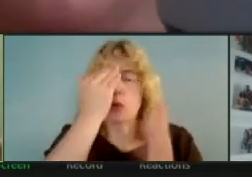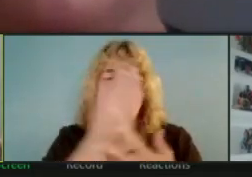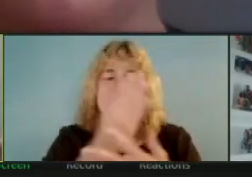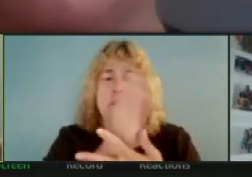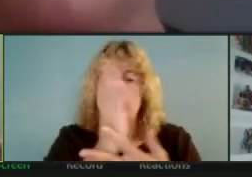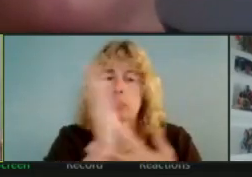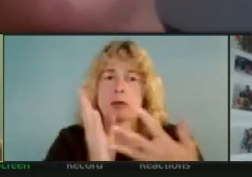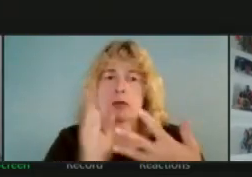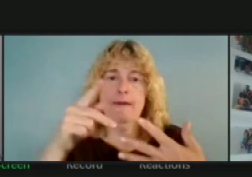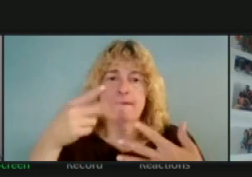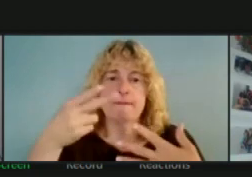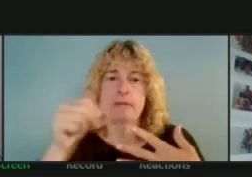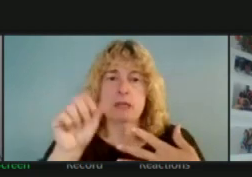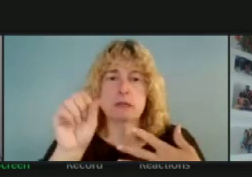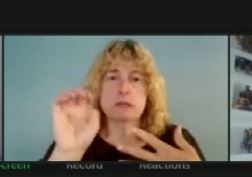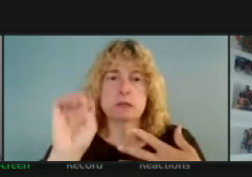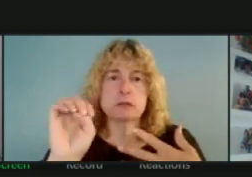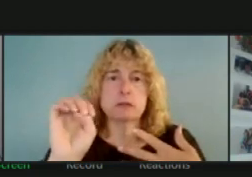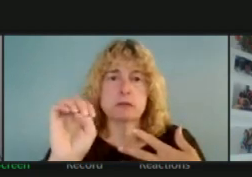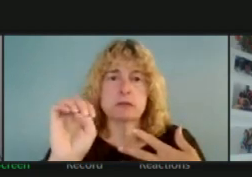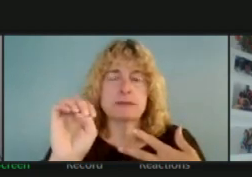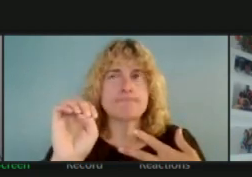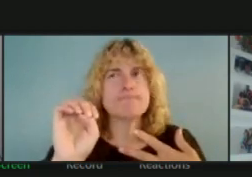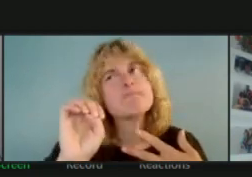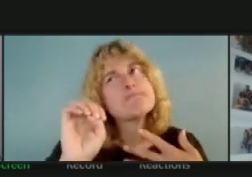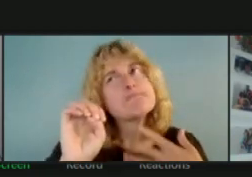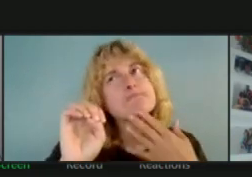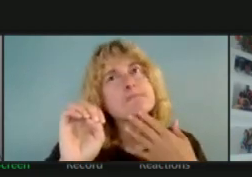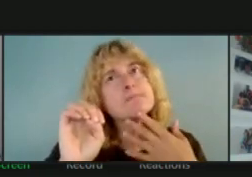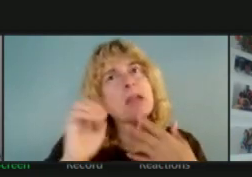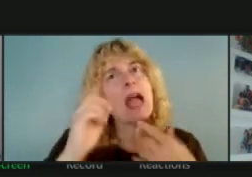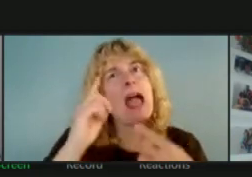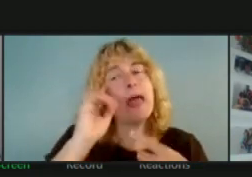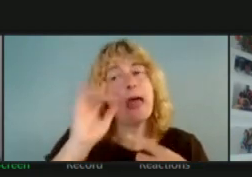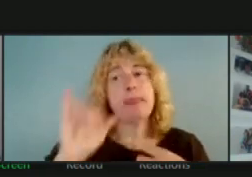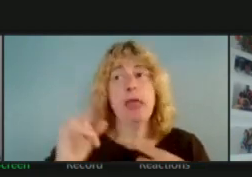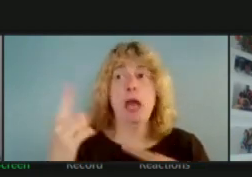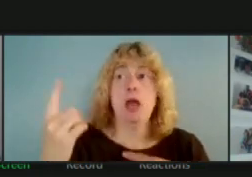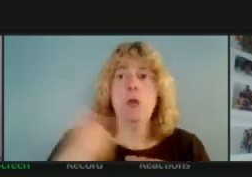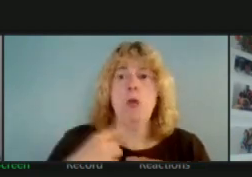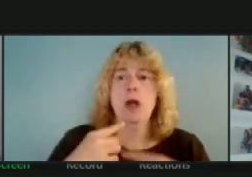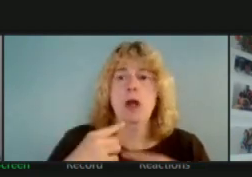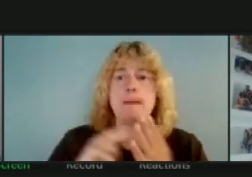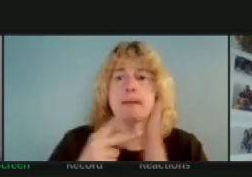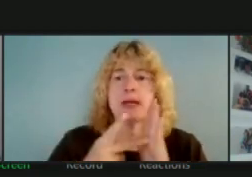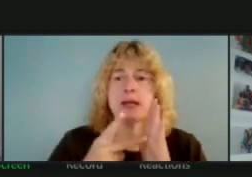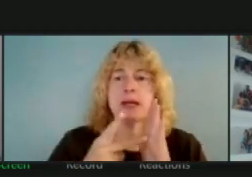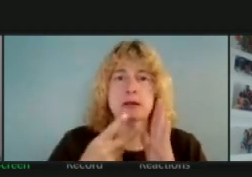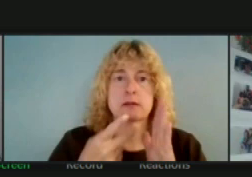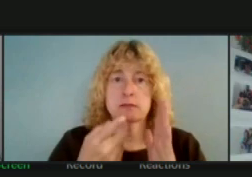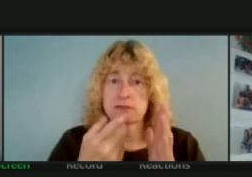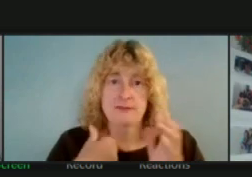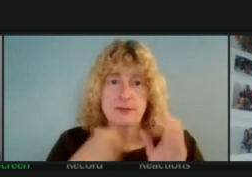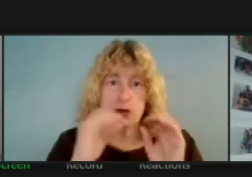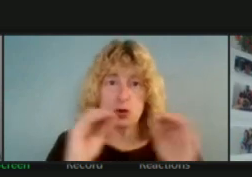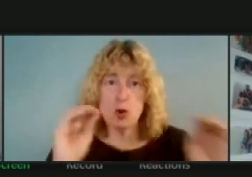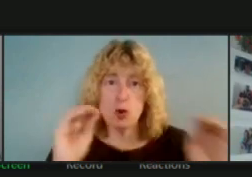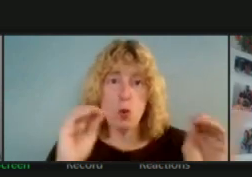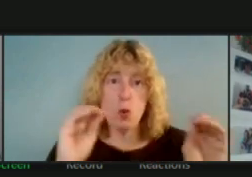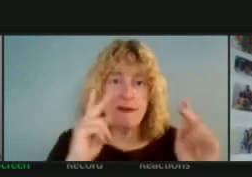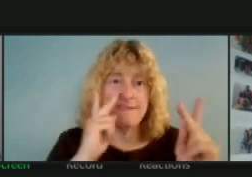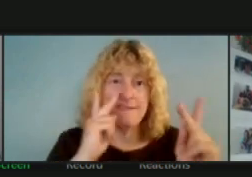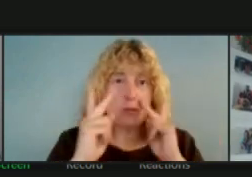I think the question that we're getting is, are there no visuals for this? I never